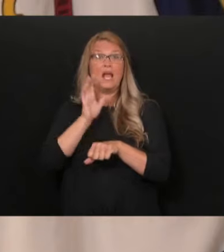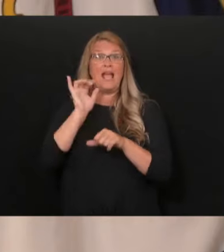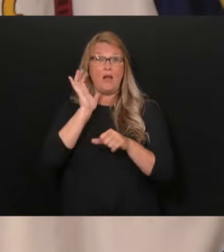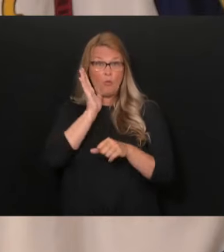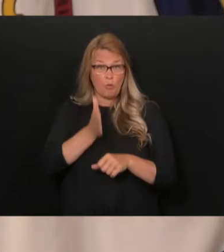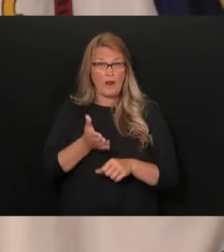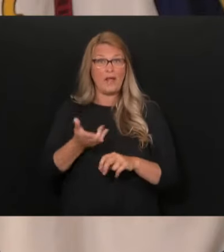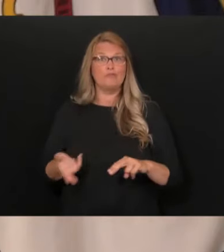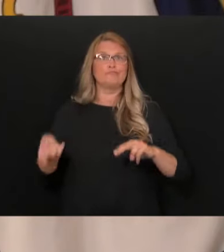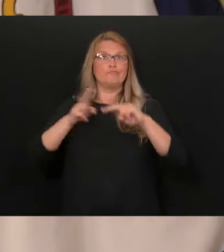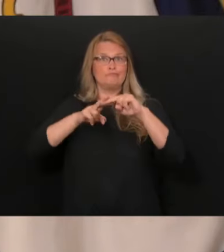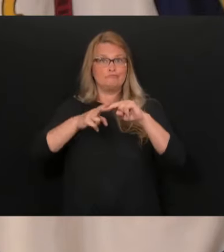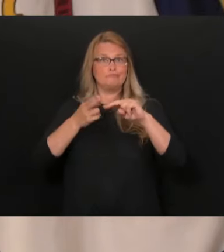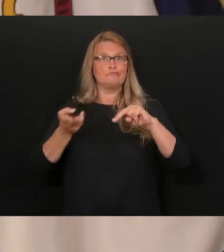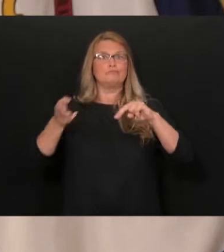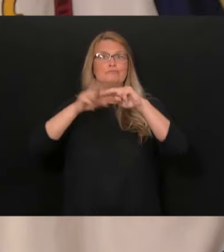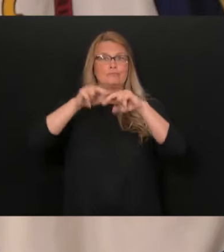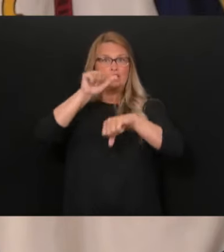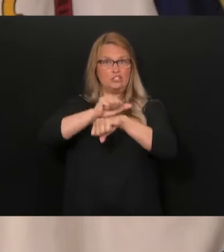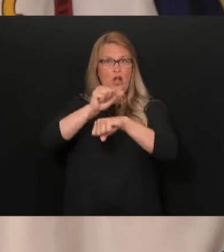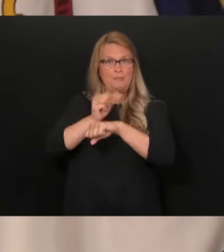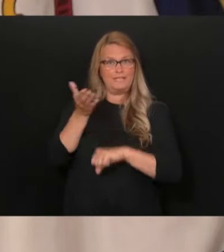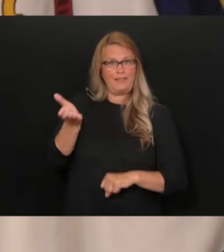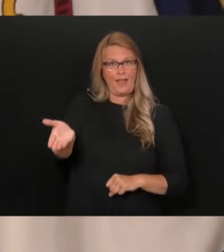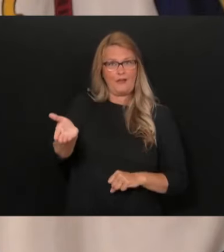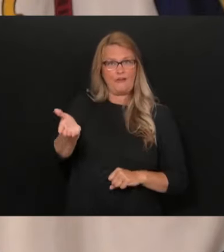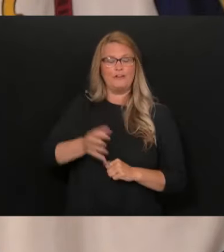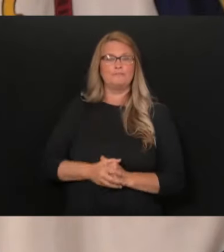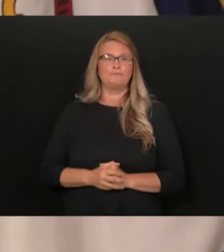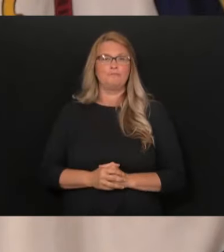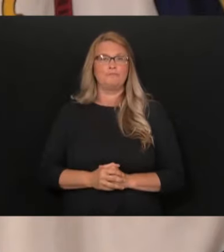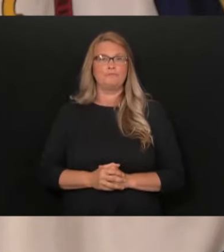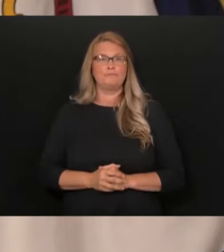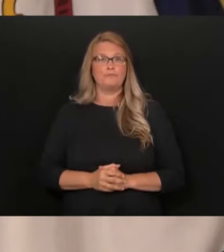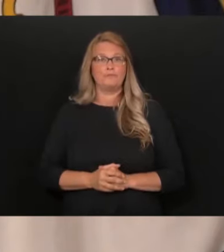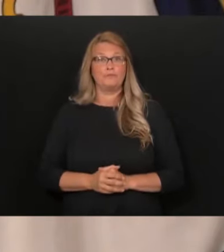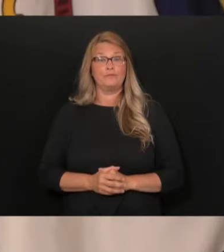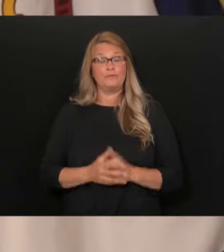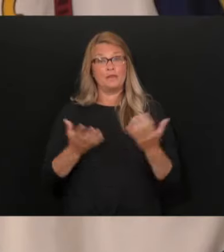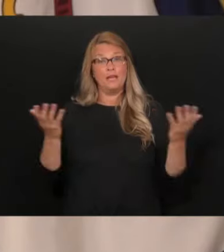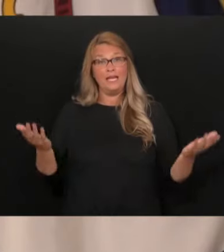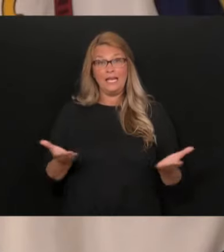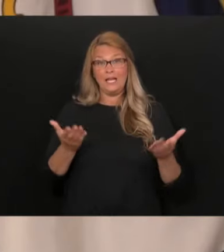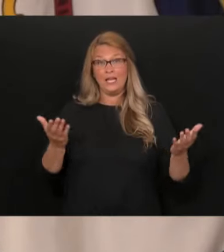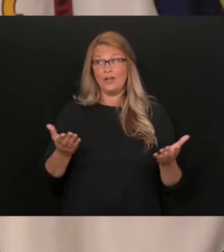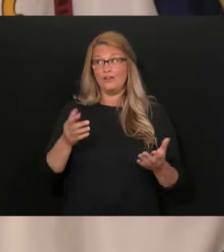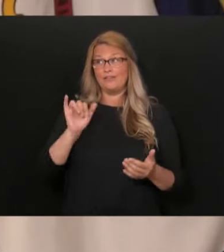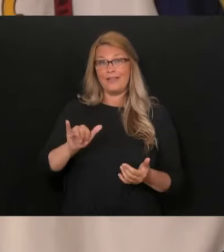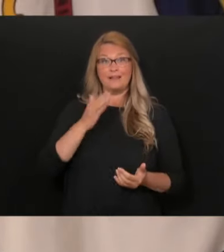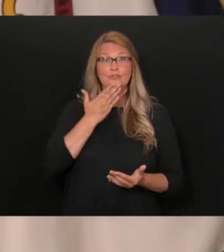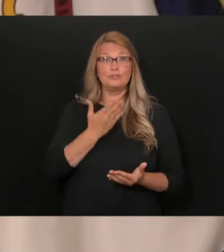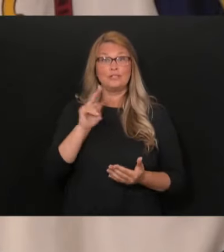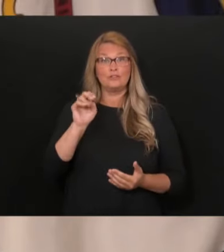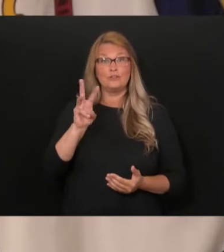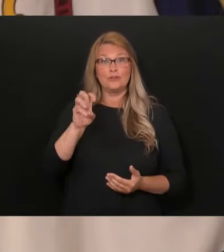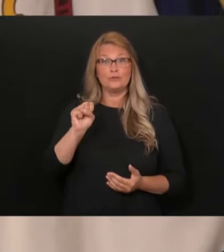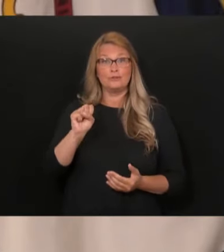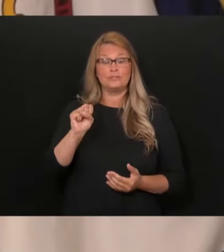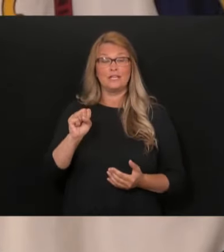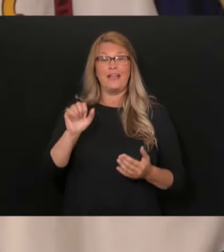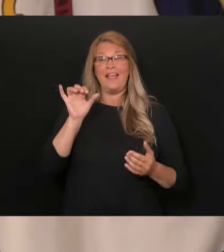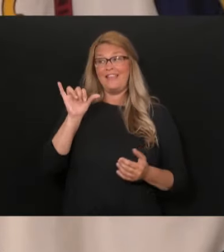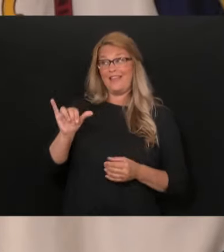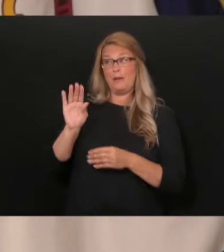that capacity. The investment in West Virginia is naturally unbelievable news. Amstead